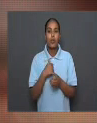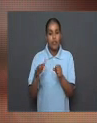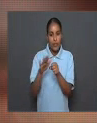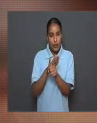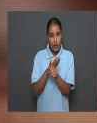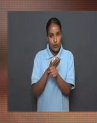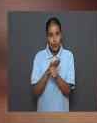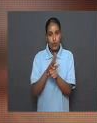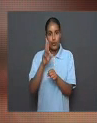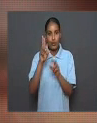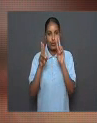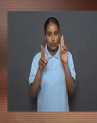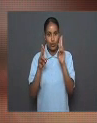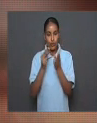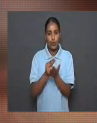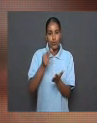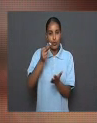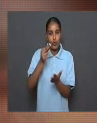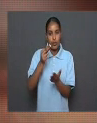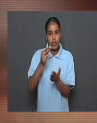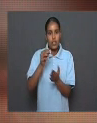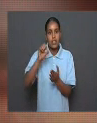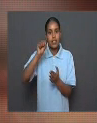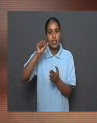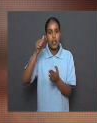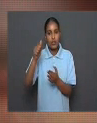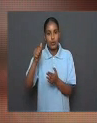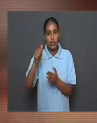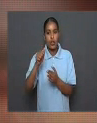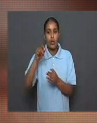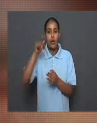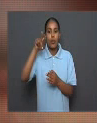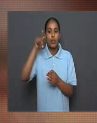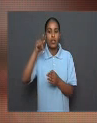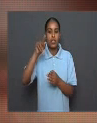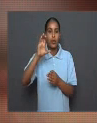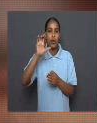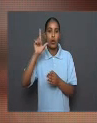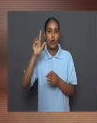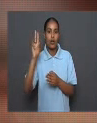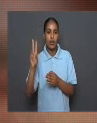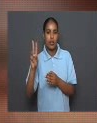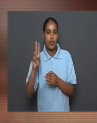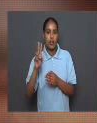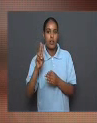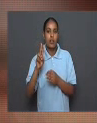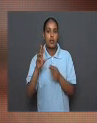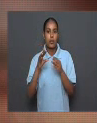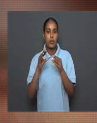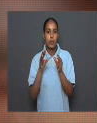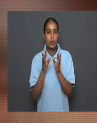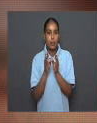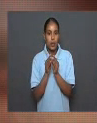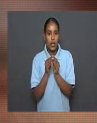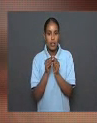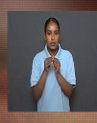fill the U-tube with the saturated potassium chloride and plug each end